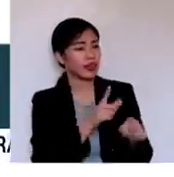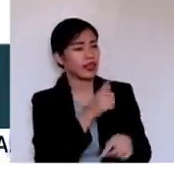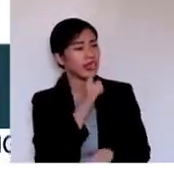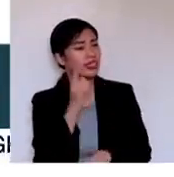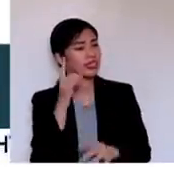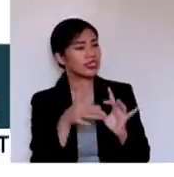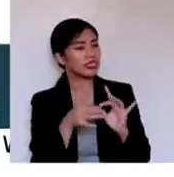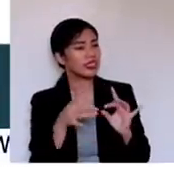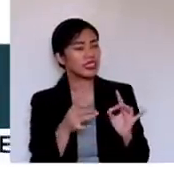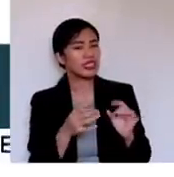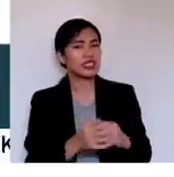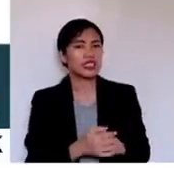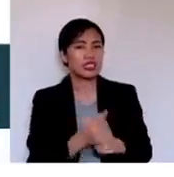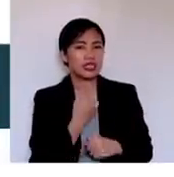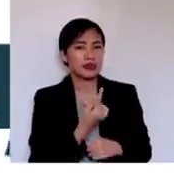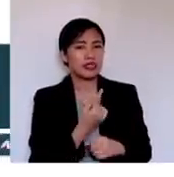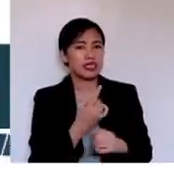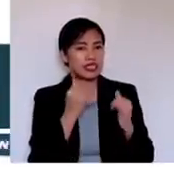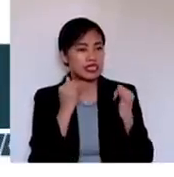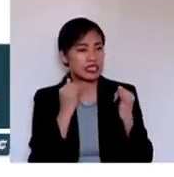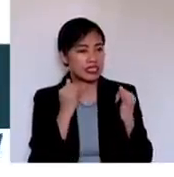still she's for unity,